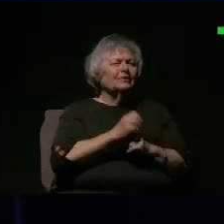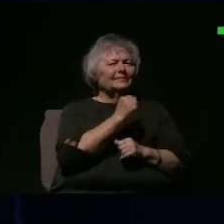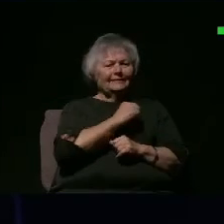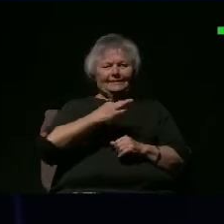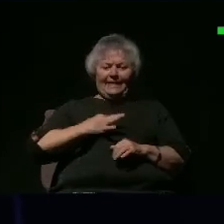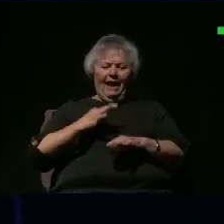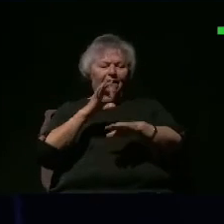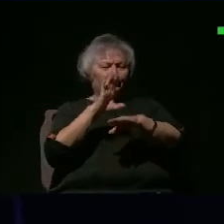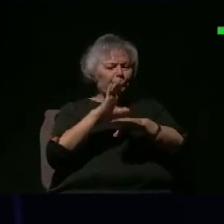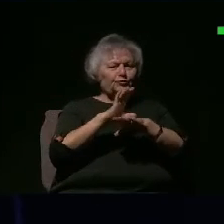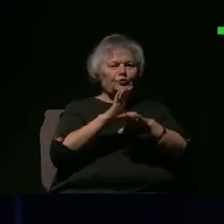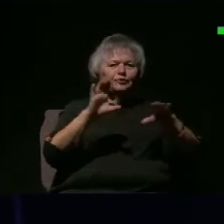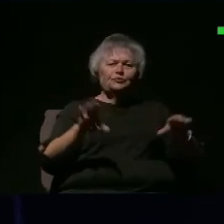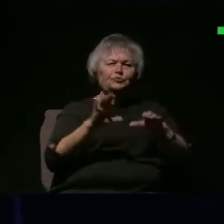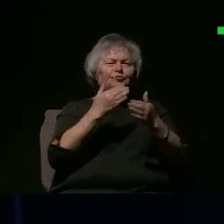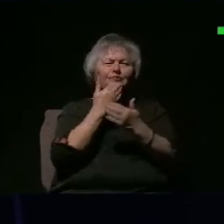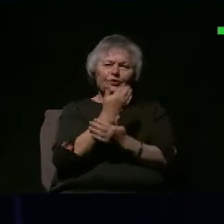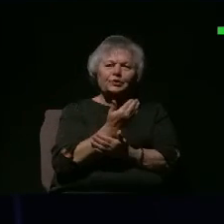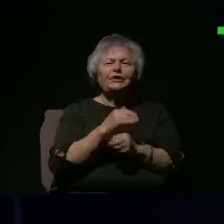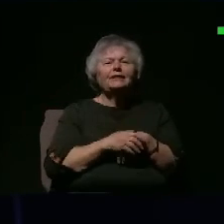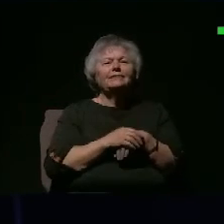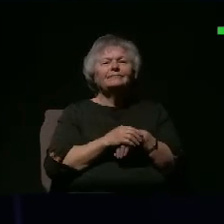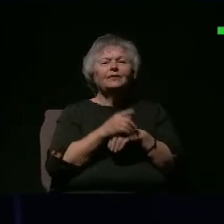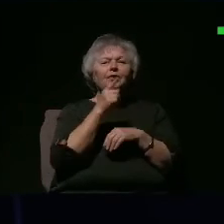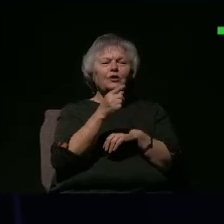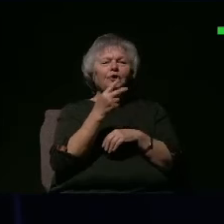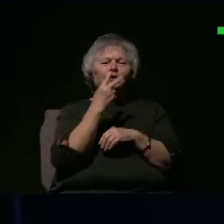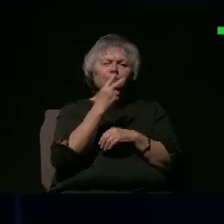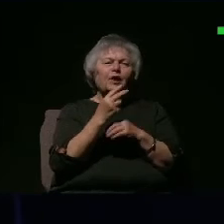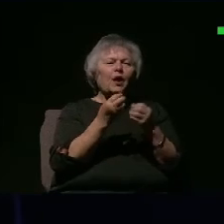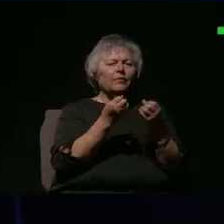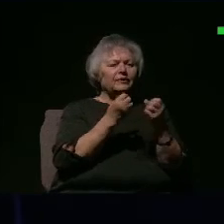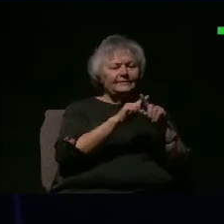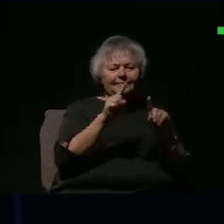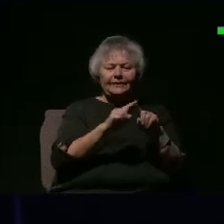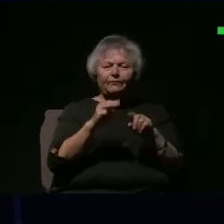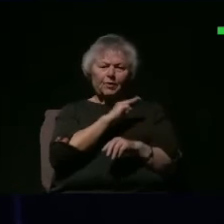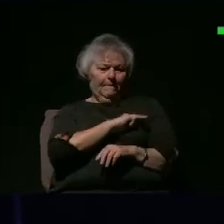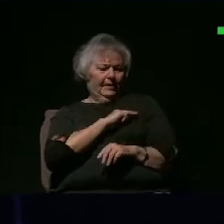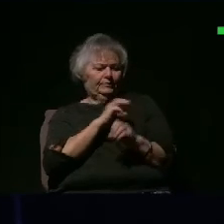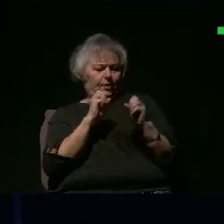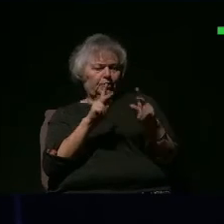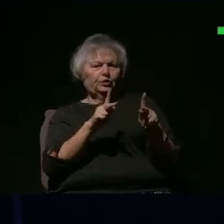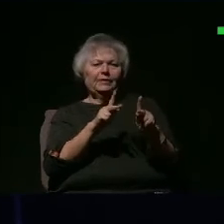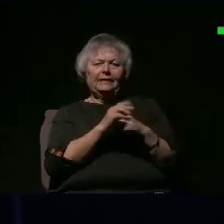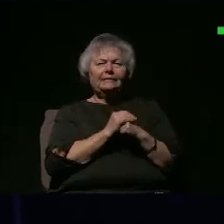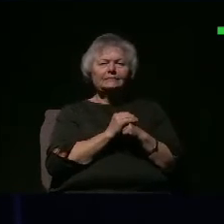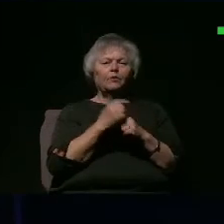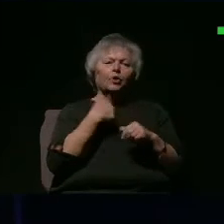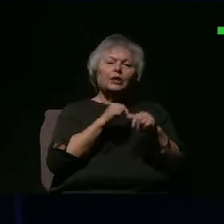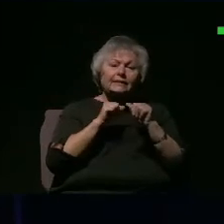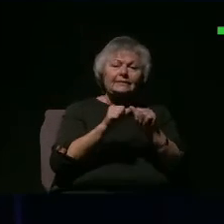church is doing fine. I mean, you saw the ministry opportunities that we've been taking advantage of. We're going to continue to do that.